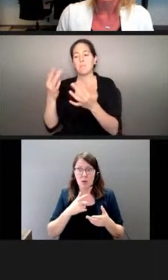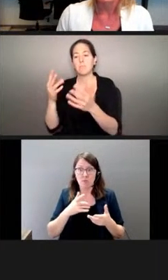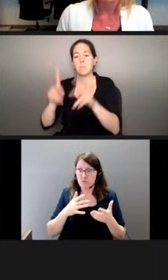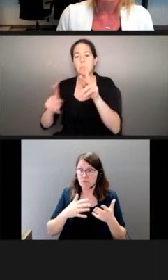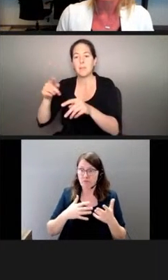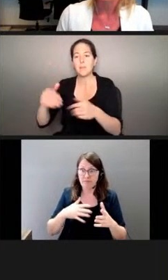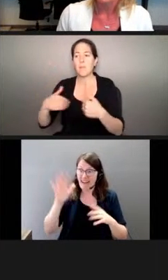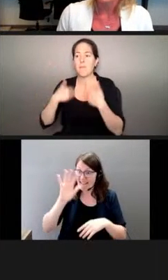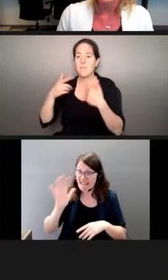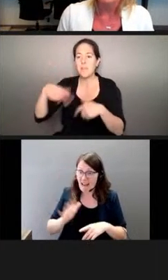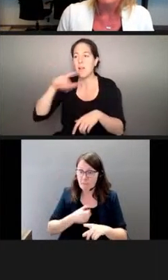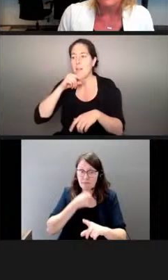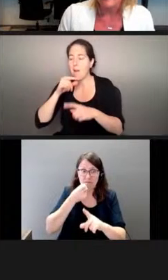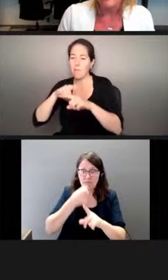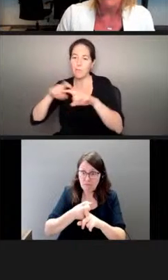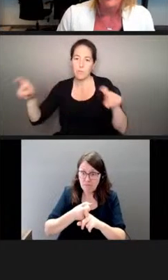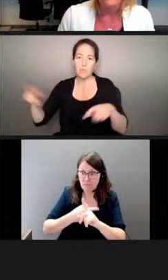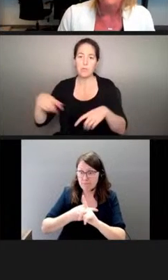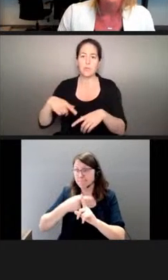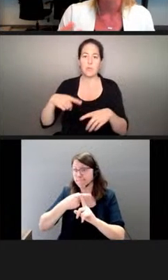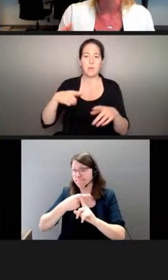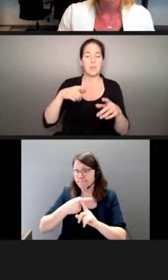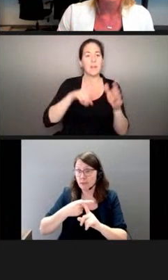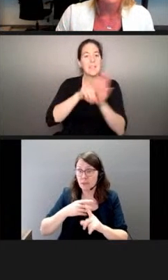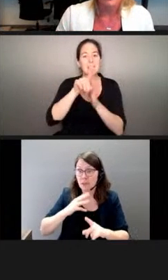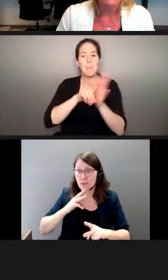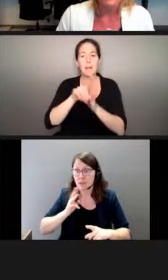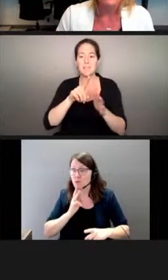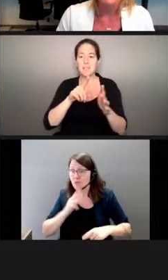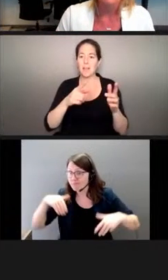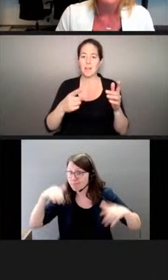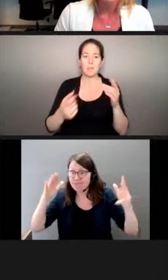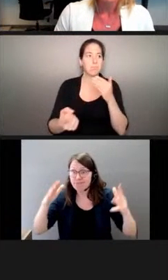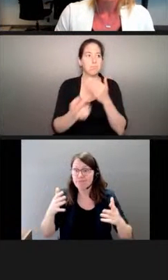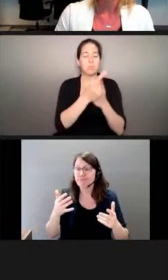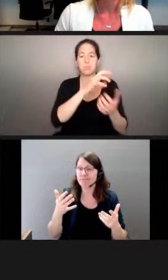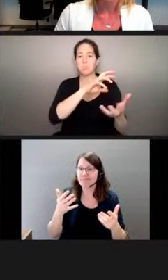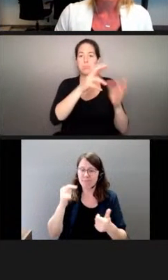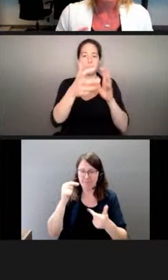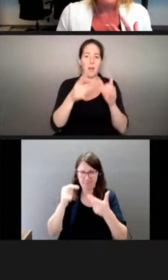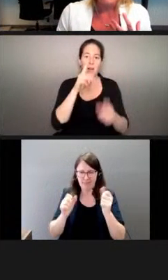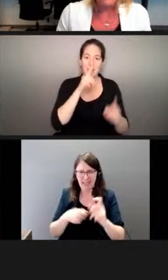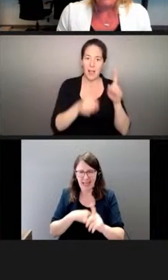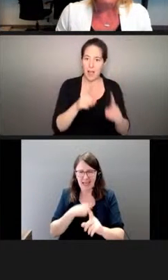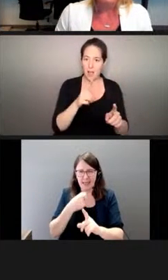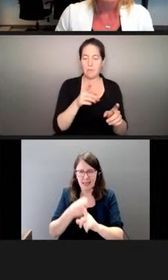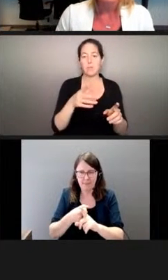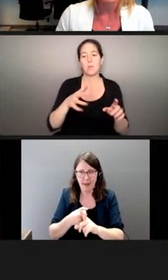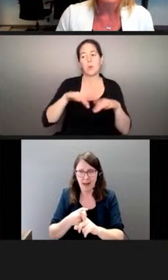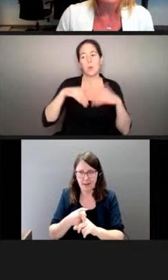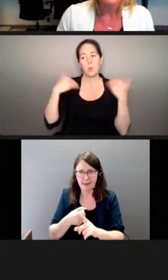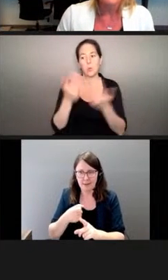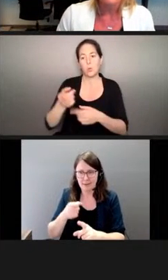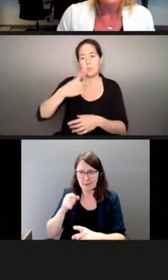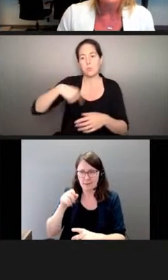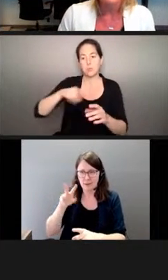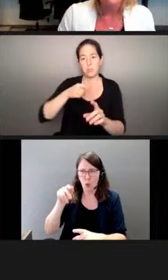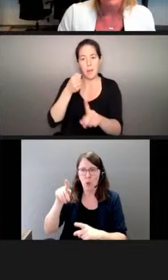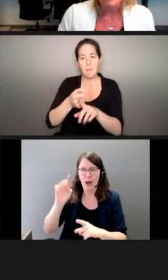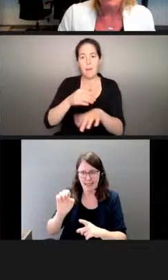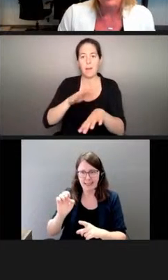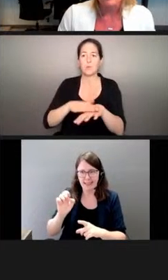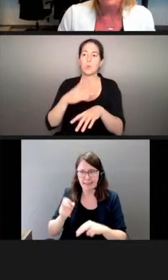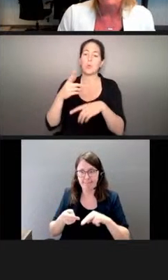those are just examples of all the different things that can impact the amount of waste that's generated. And kind of given this, it is next